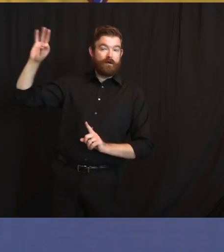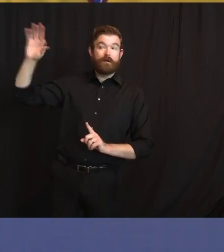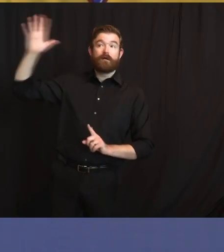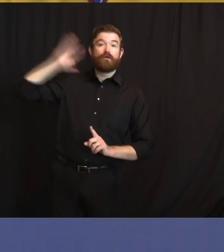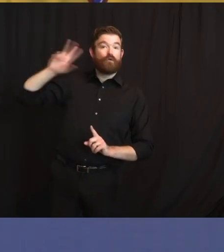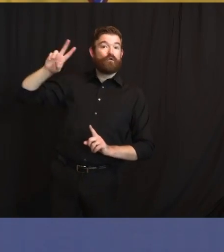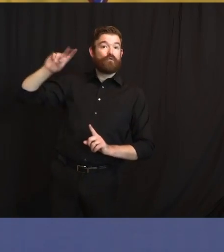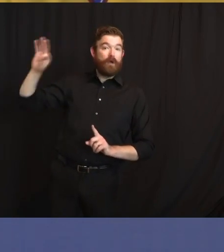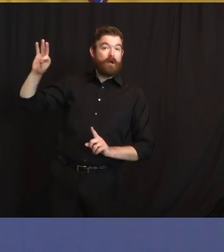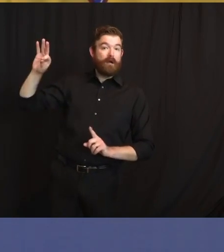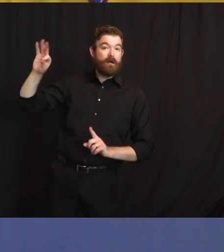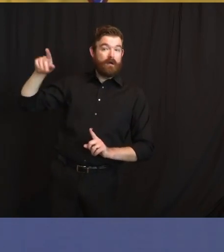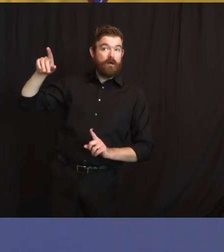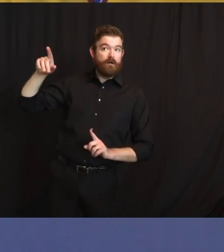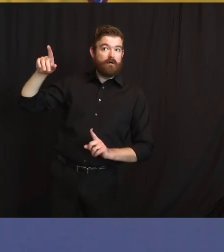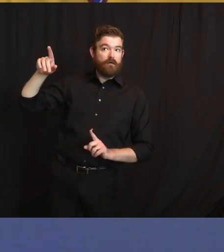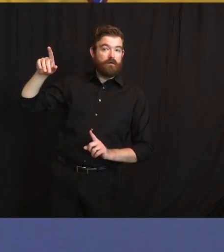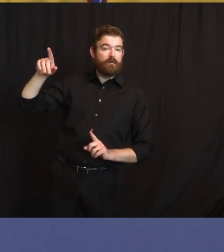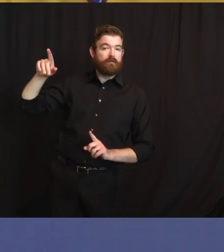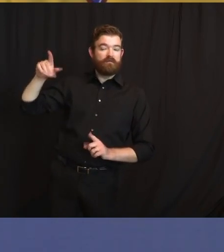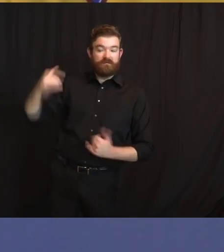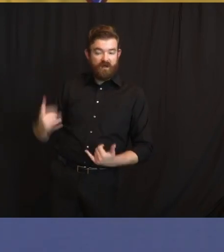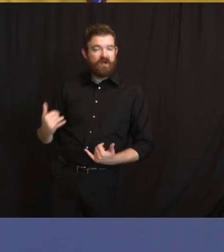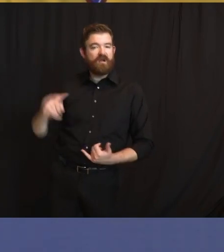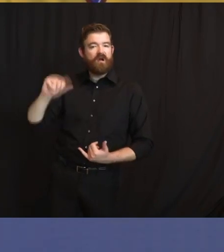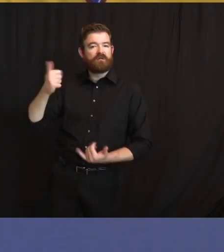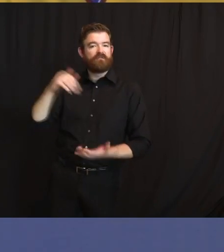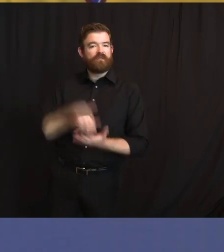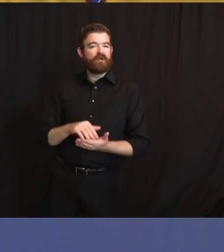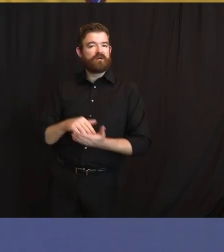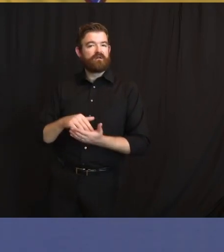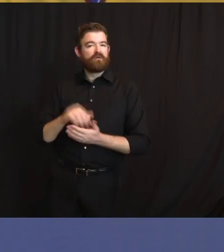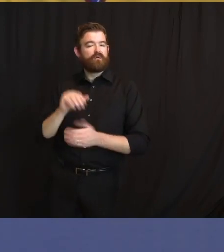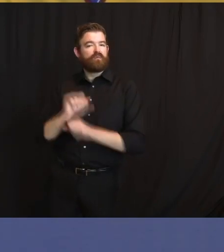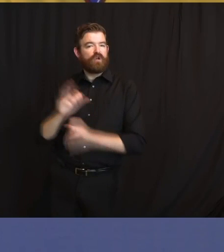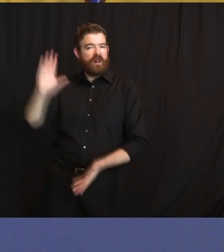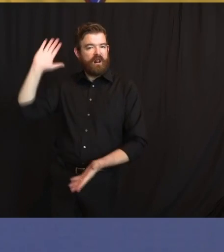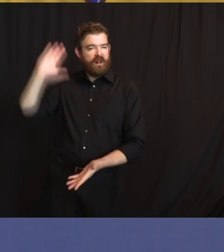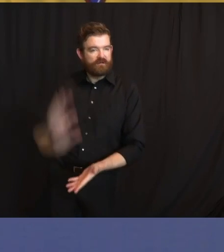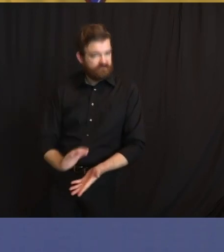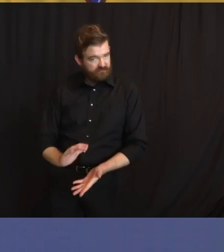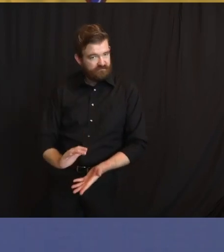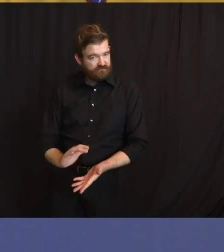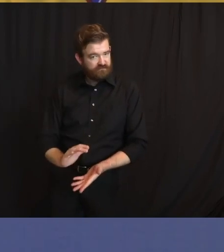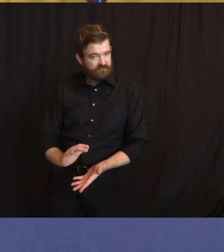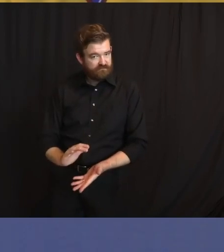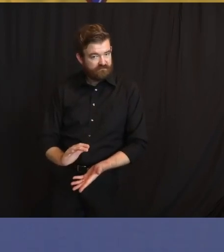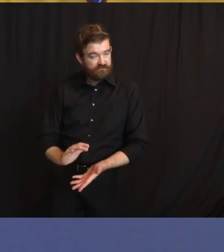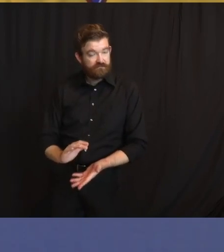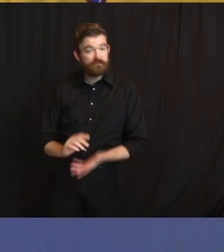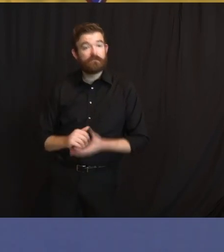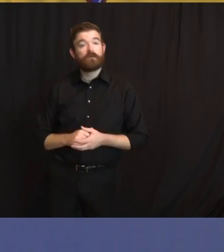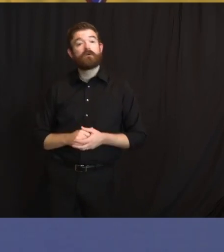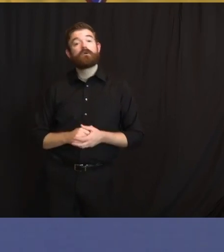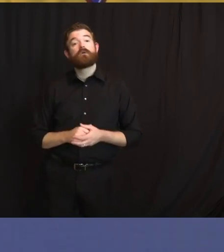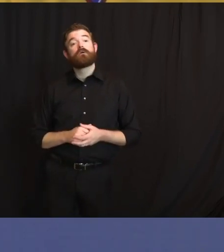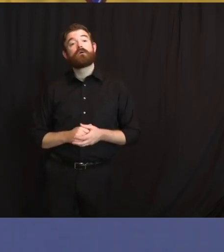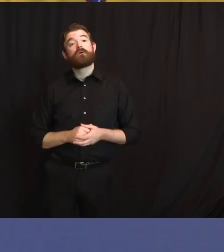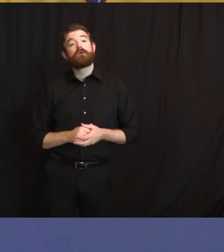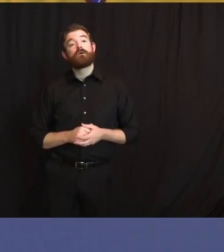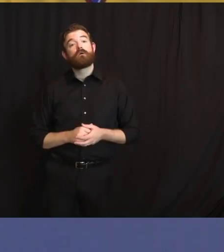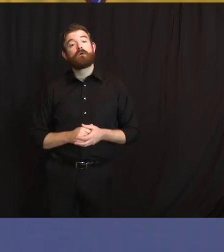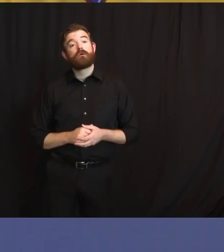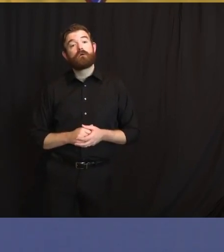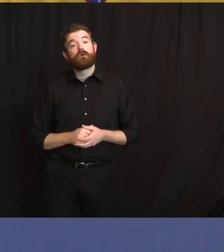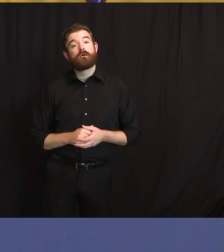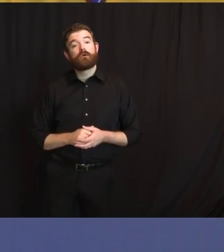complex furlough plans in light of the agreement, the operational impacts of this are not easy to manage, but obviously